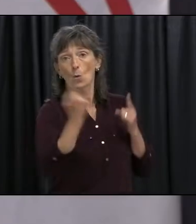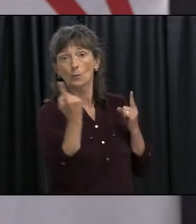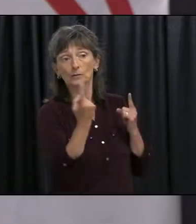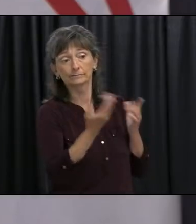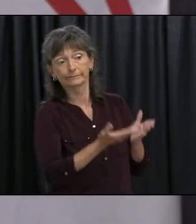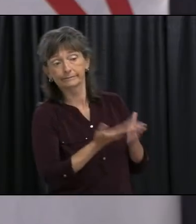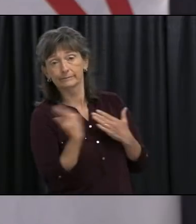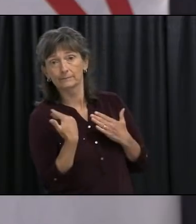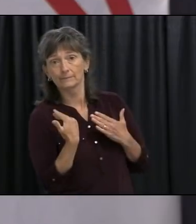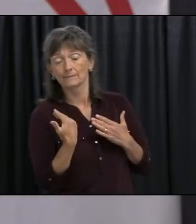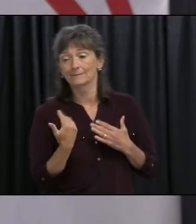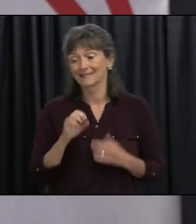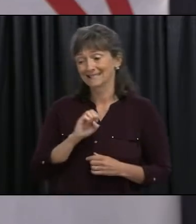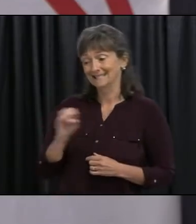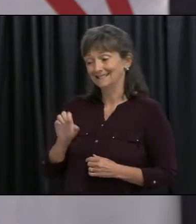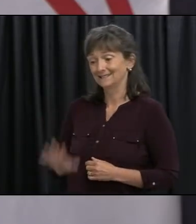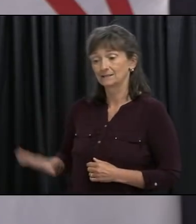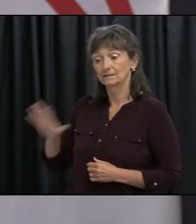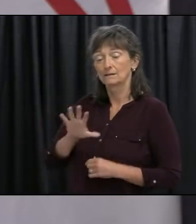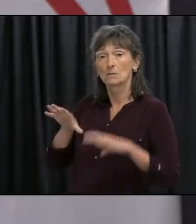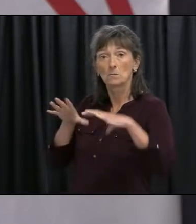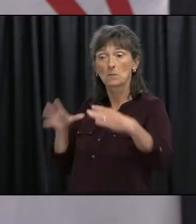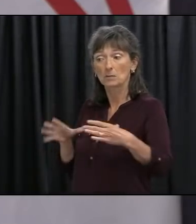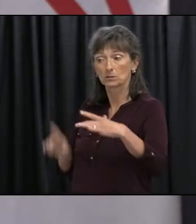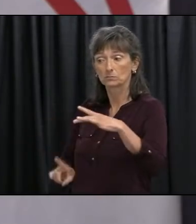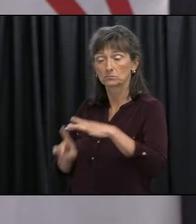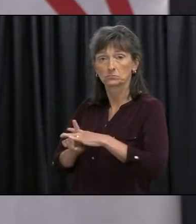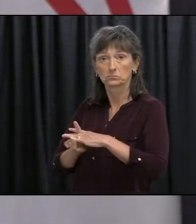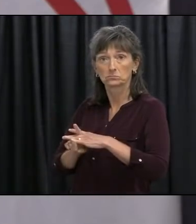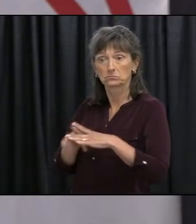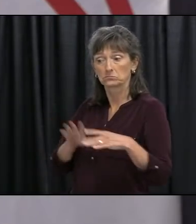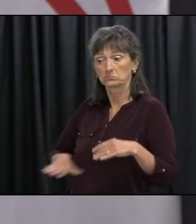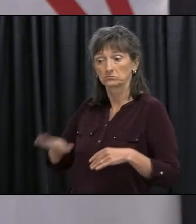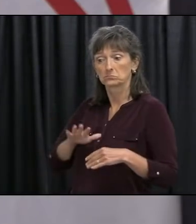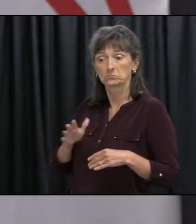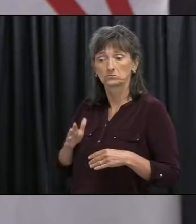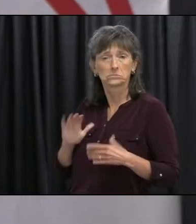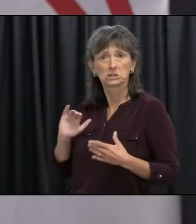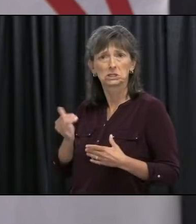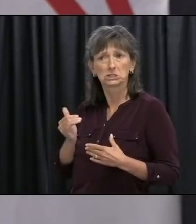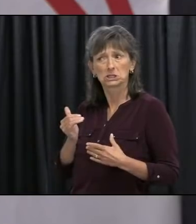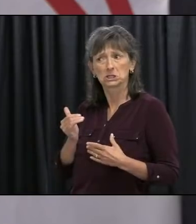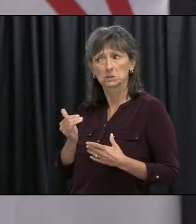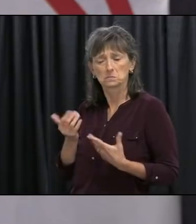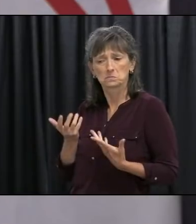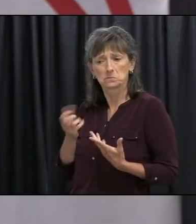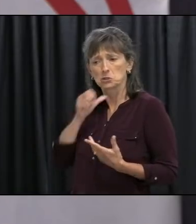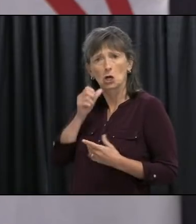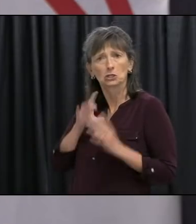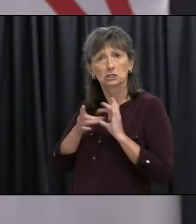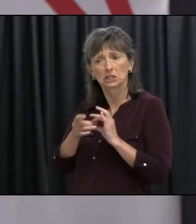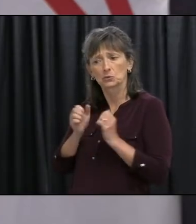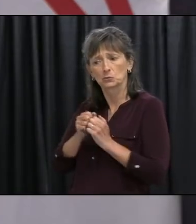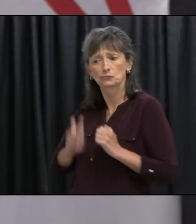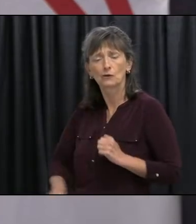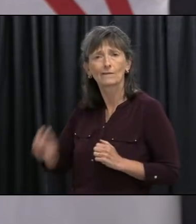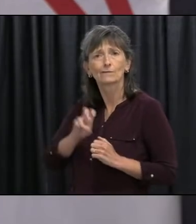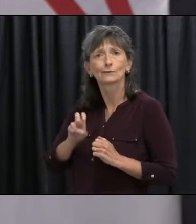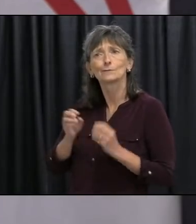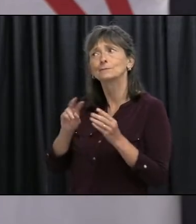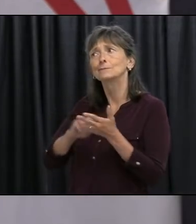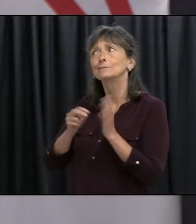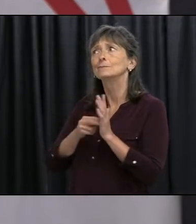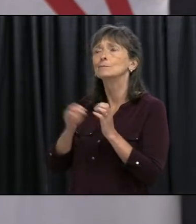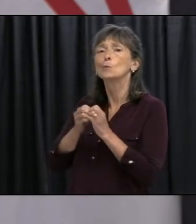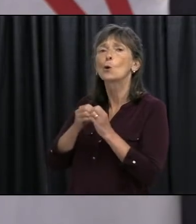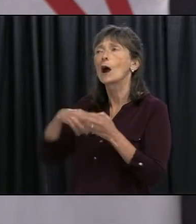the Atlantic travel bubble, any of the cases that have popped up in this region haven't actually been linked to the Atlantic travel bubble. They've been outside cases outside